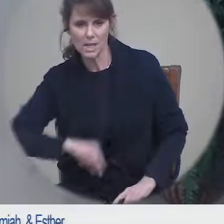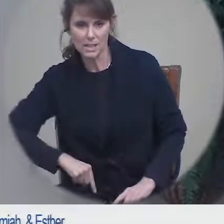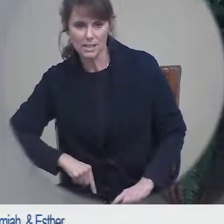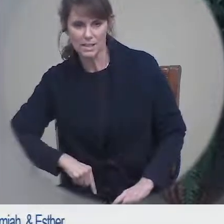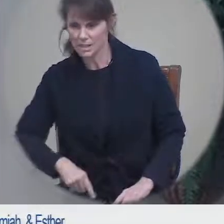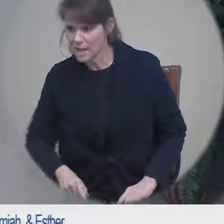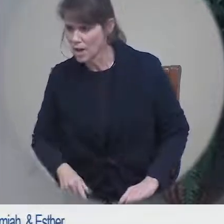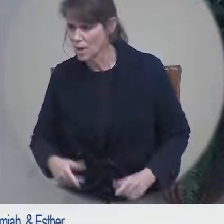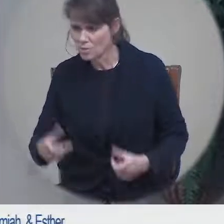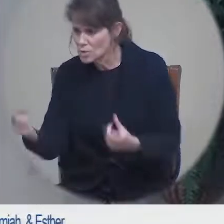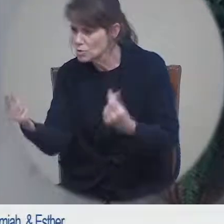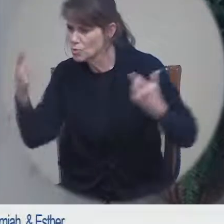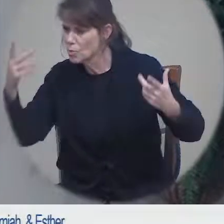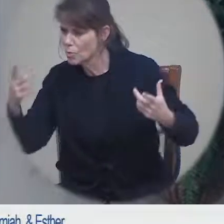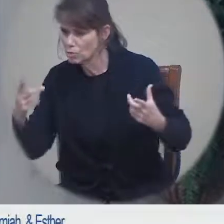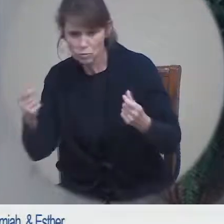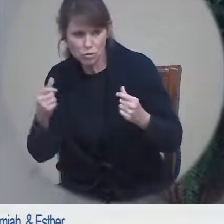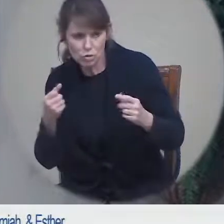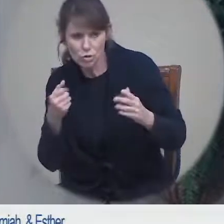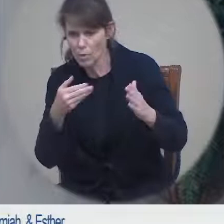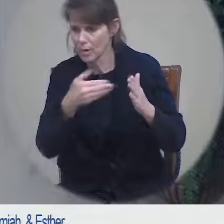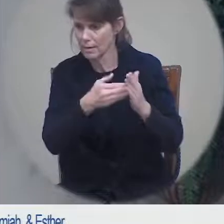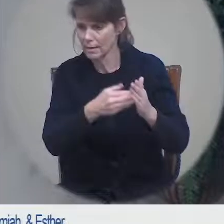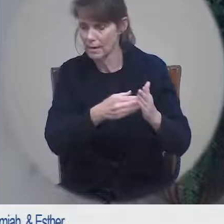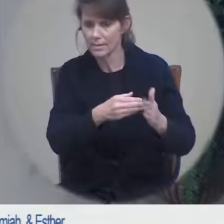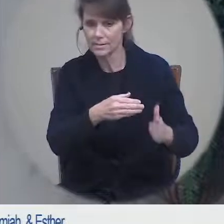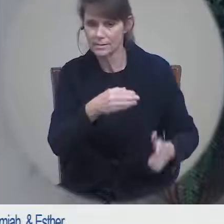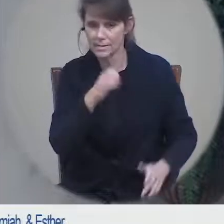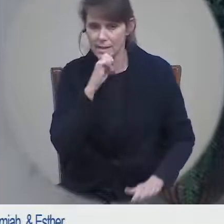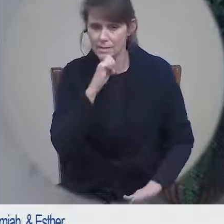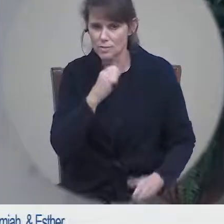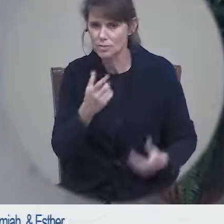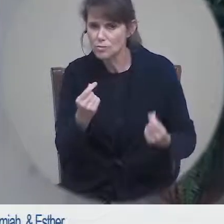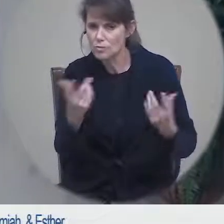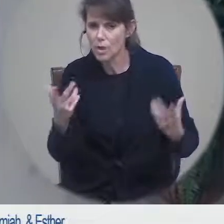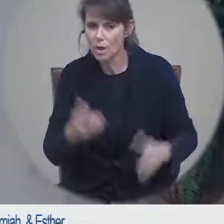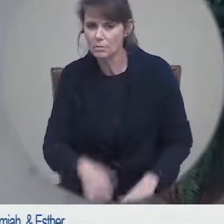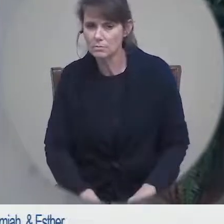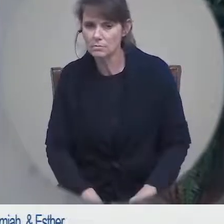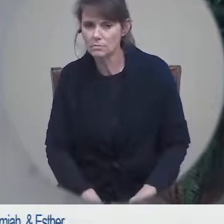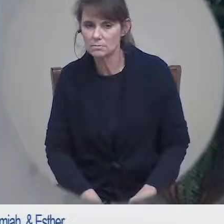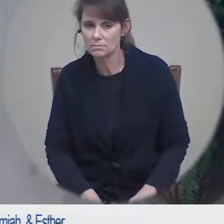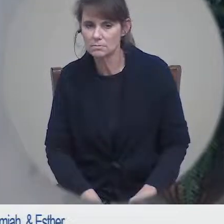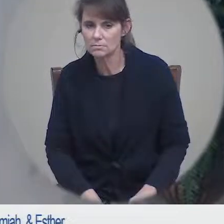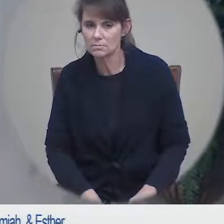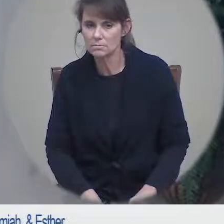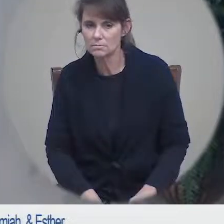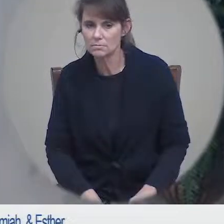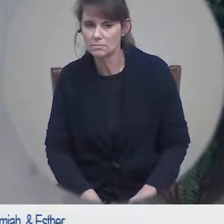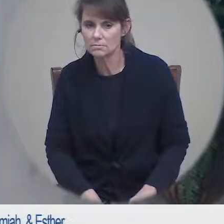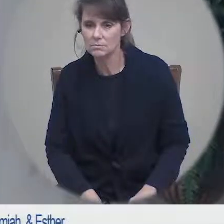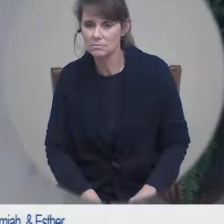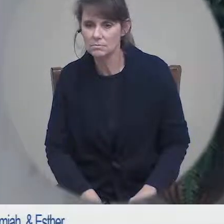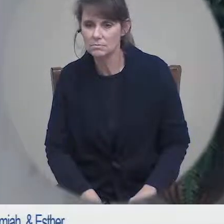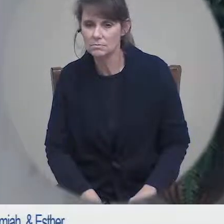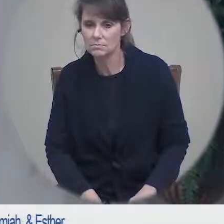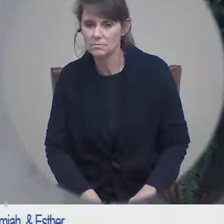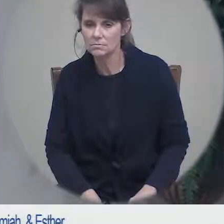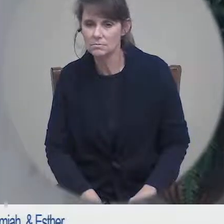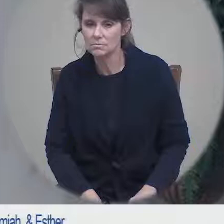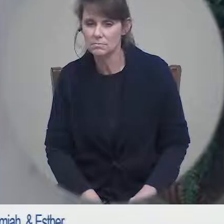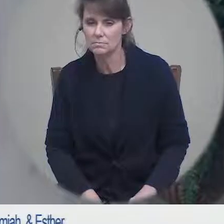in the house? As the word went out of the king's mouth, they covered Haman's face. So as soon as he